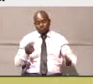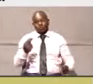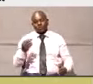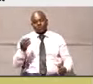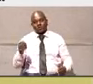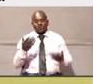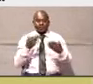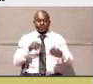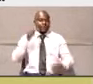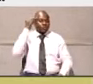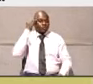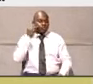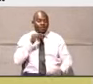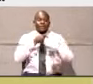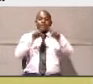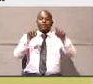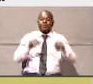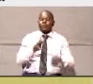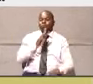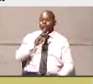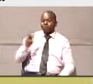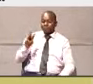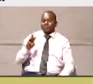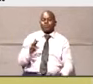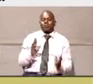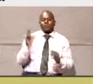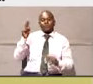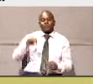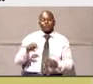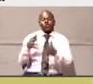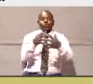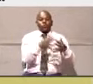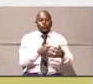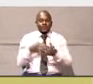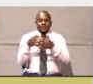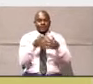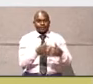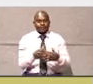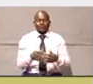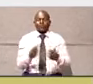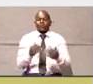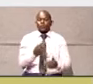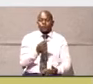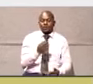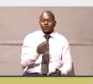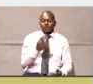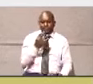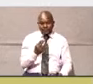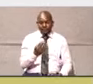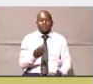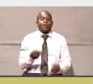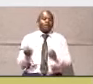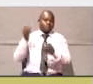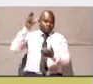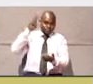his master's degree in theology at Western Theology Seminary in USA. In 2004, he was confirmed as the